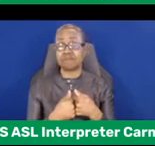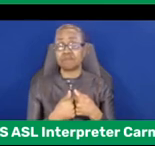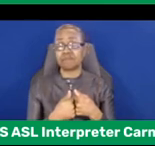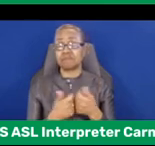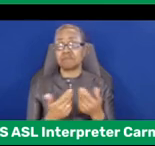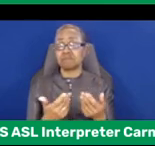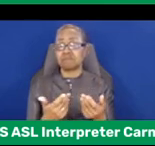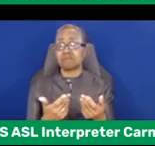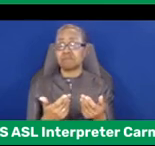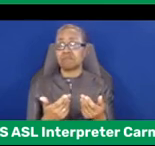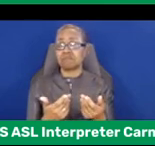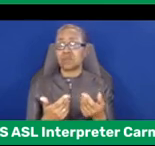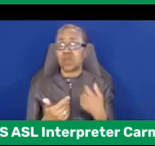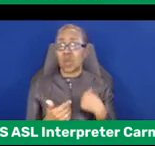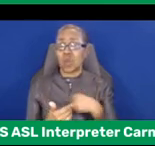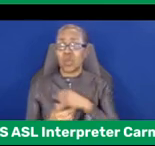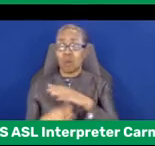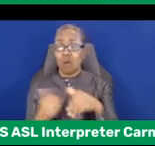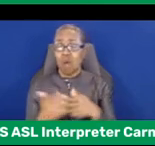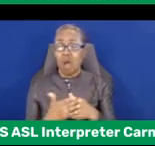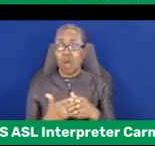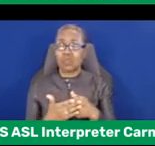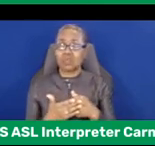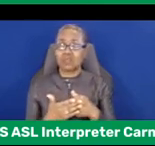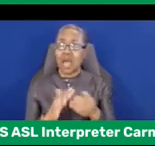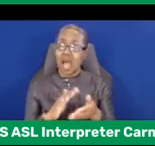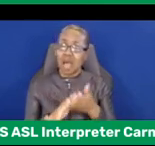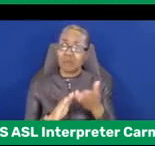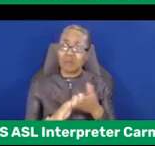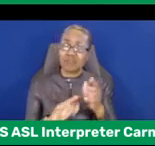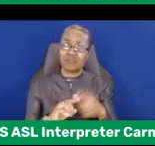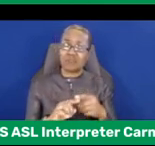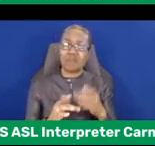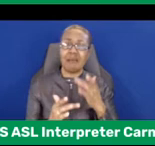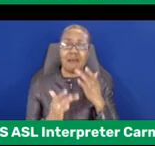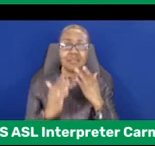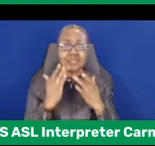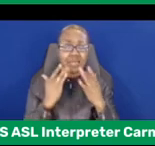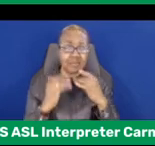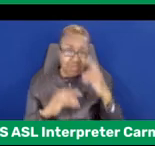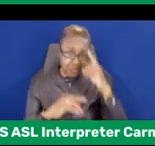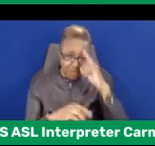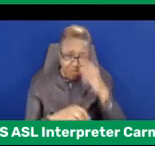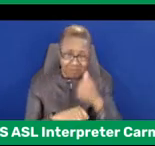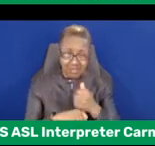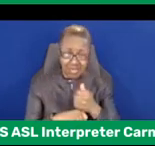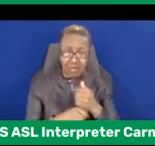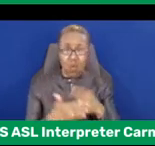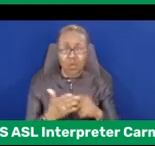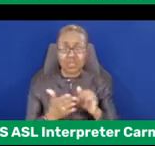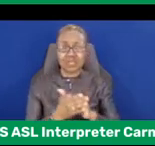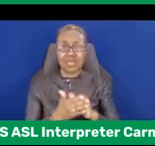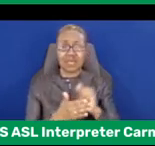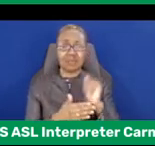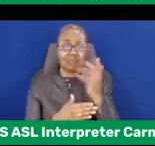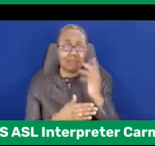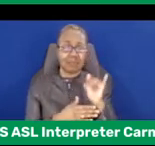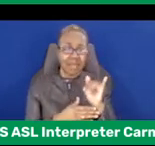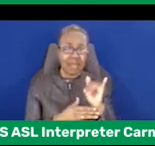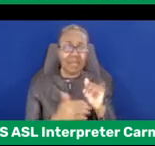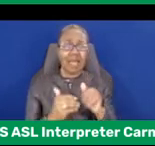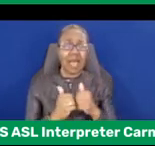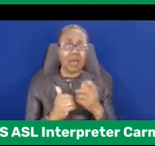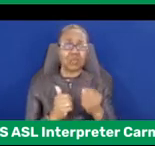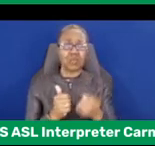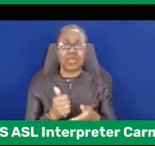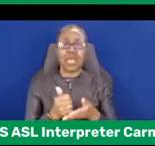around like, we all are conditioned to operate from a scarcity mindset. And so what does that look like? How do we